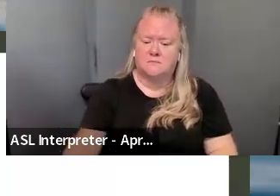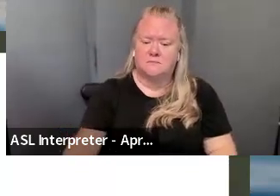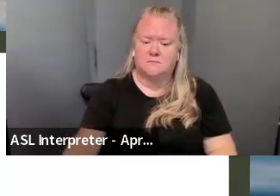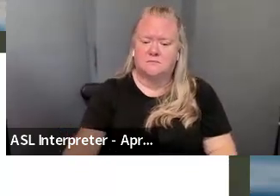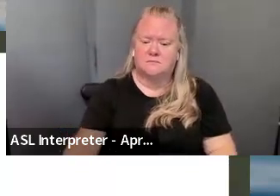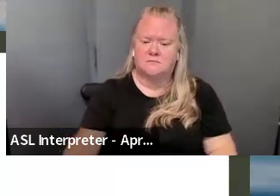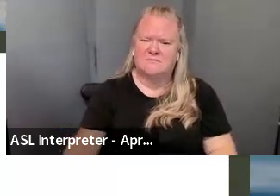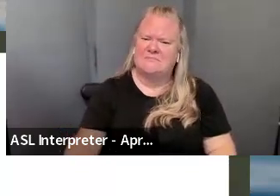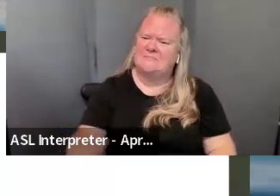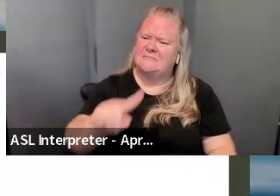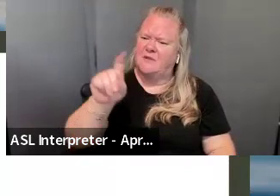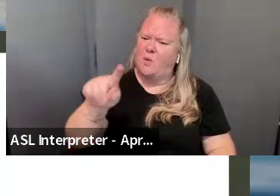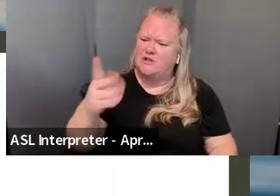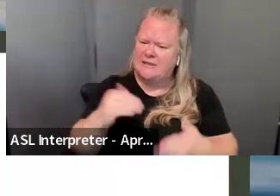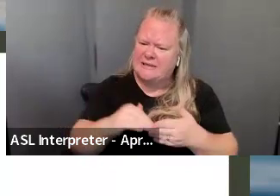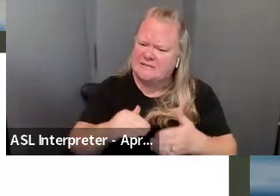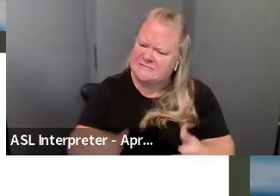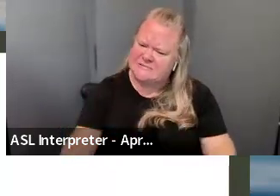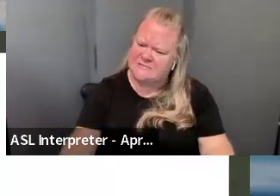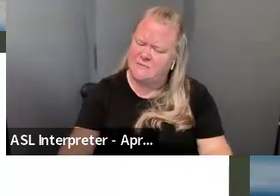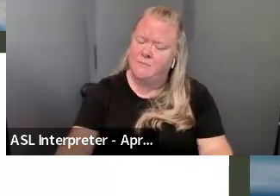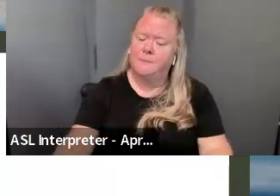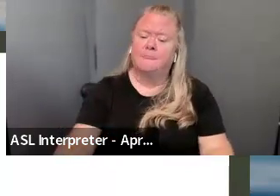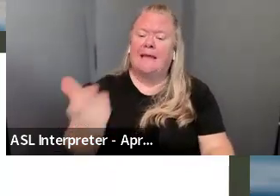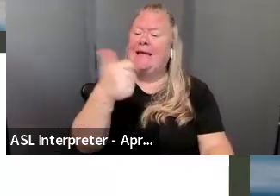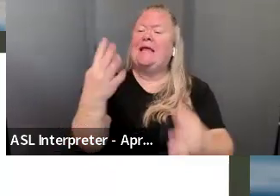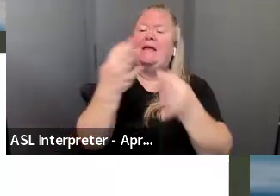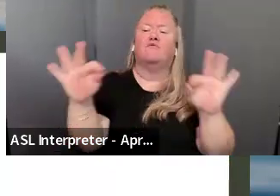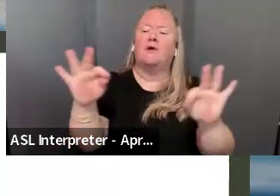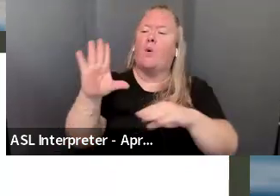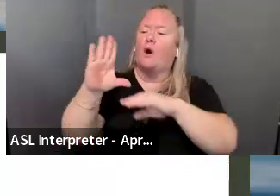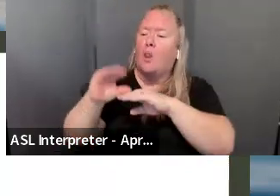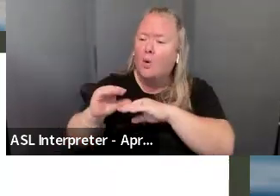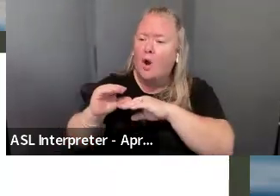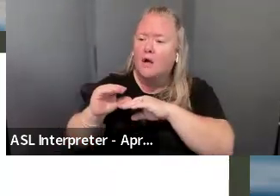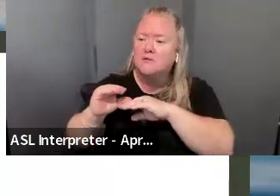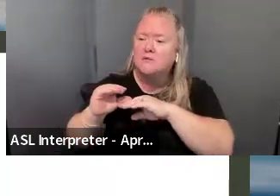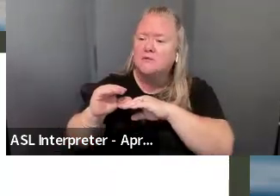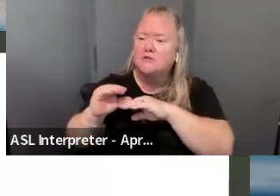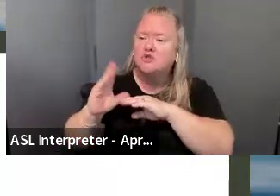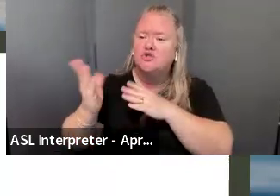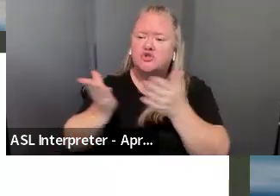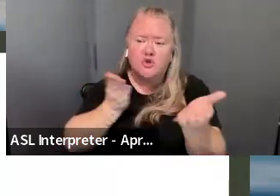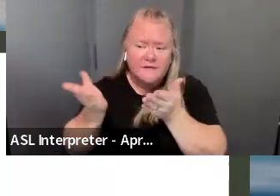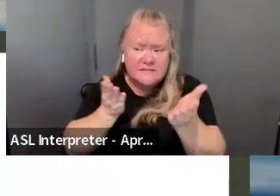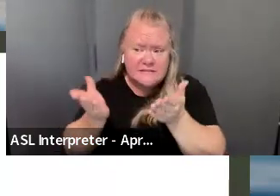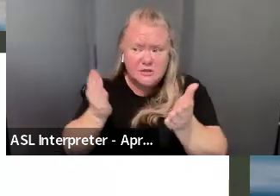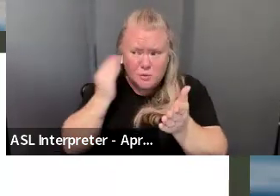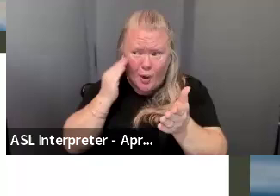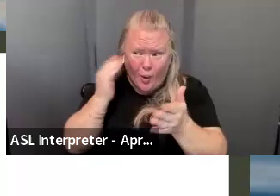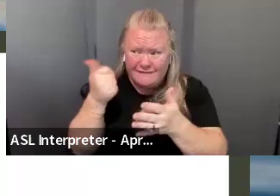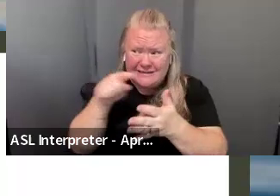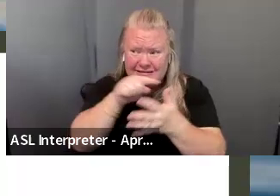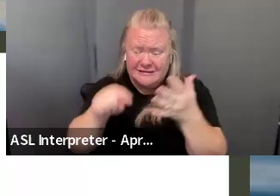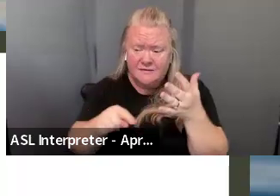What was the question again? Any free or low cost services?